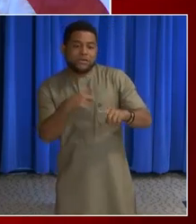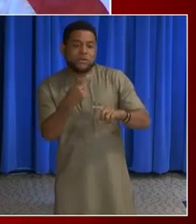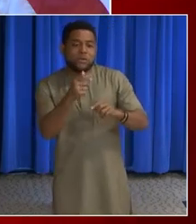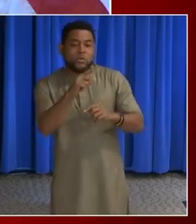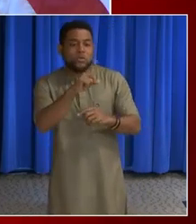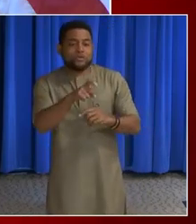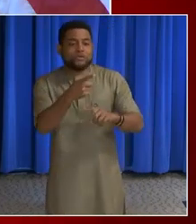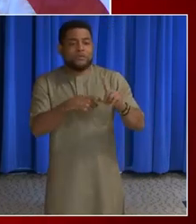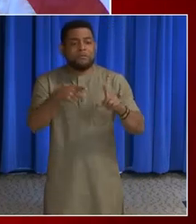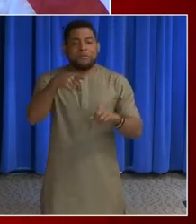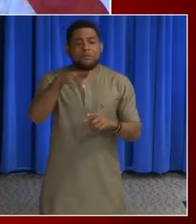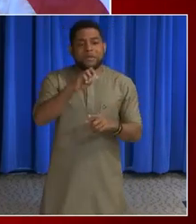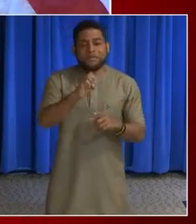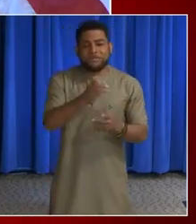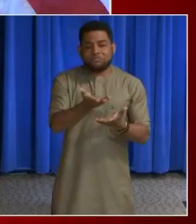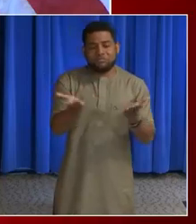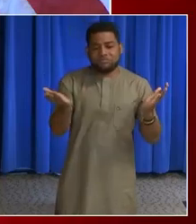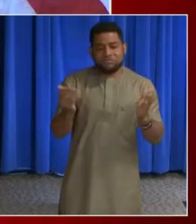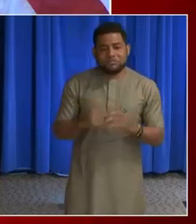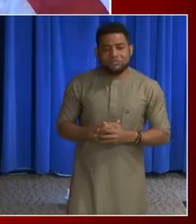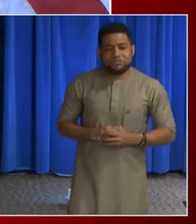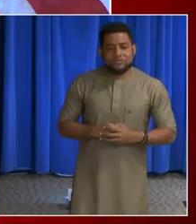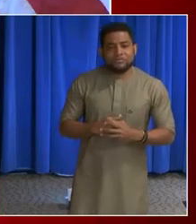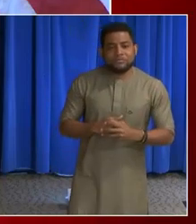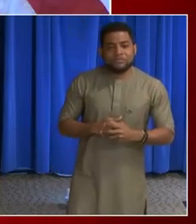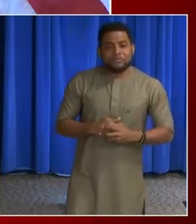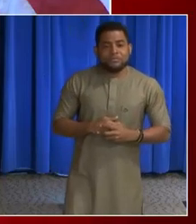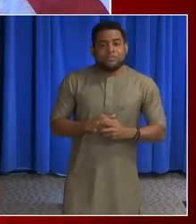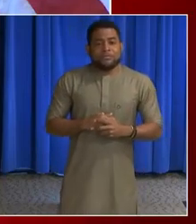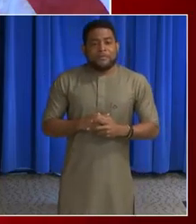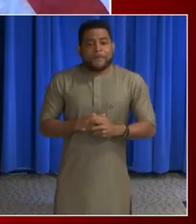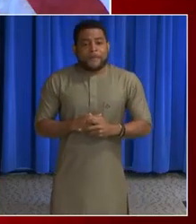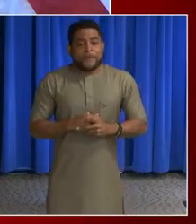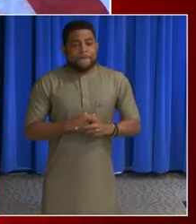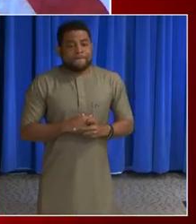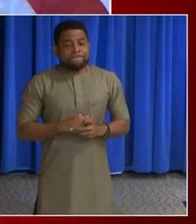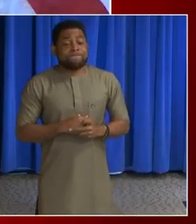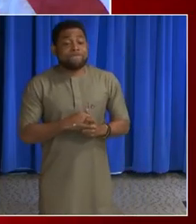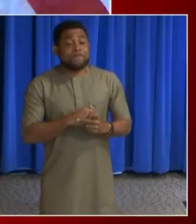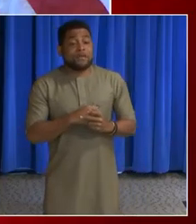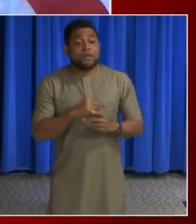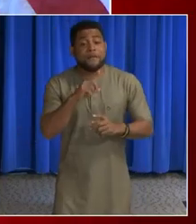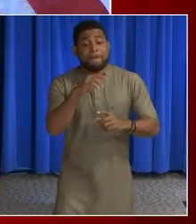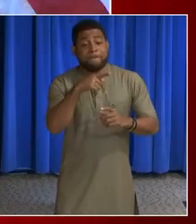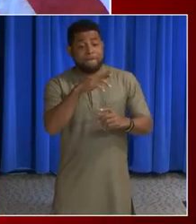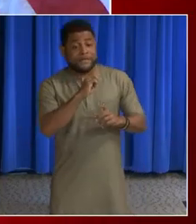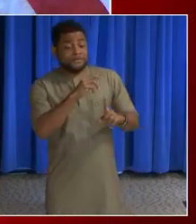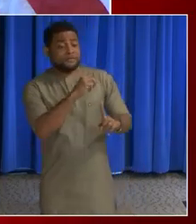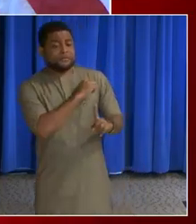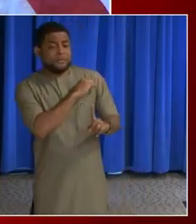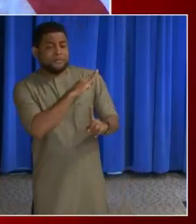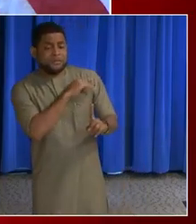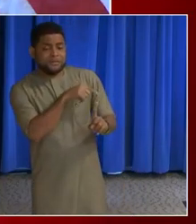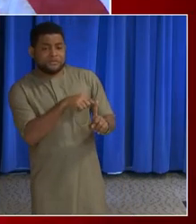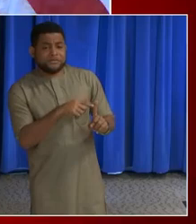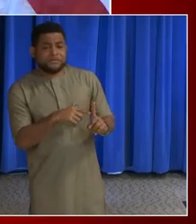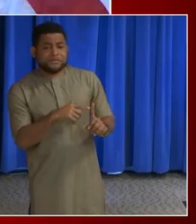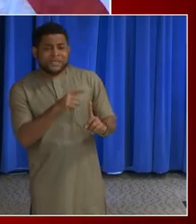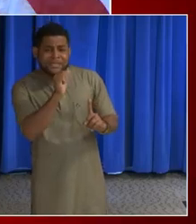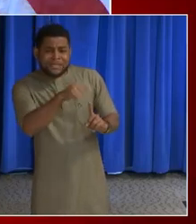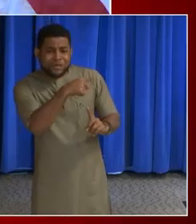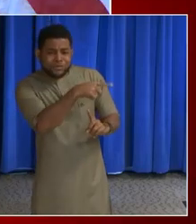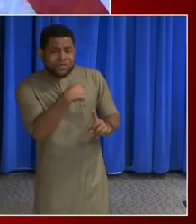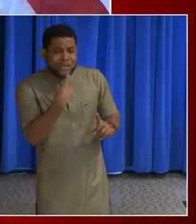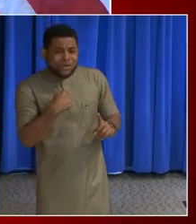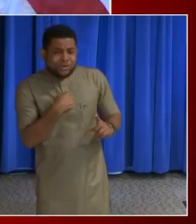press may have. Yes, Mayor, Leonard Fleming, DC News Now. Can you tell us what you thought of the video? I know it's